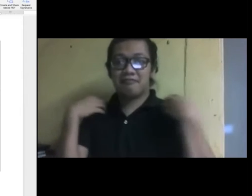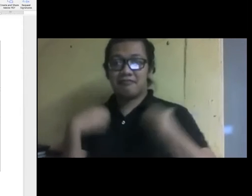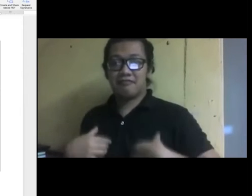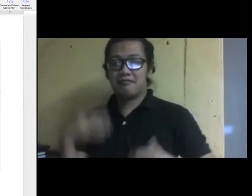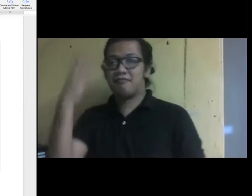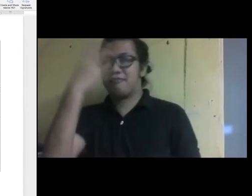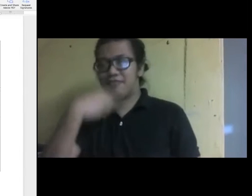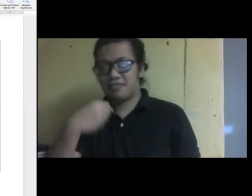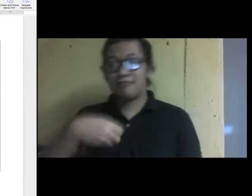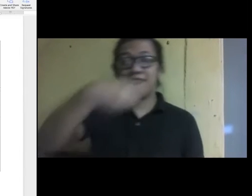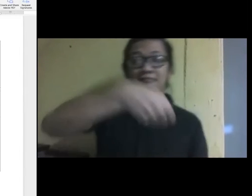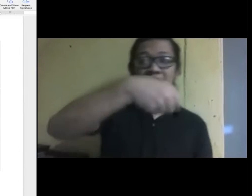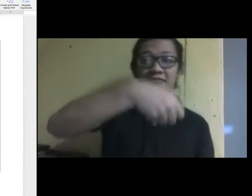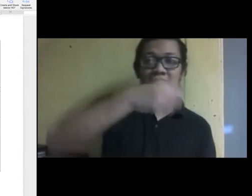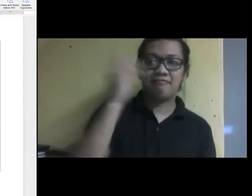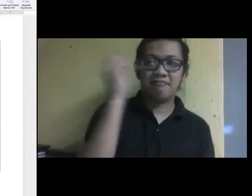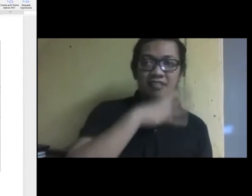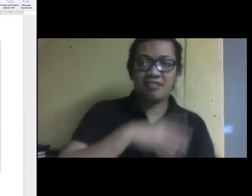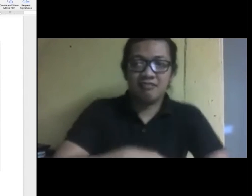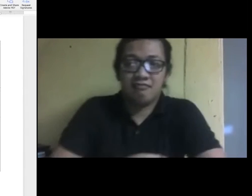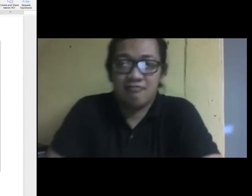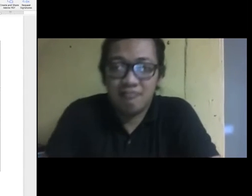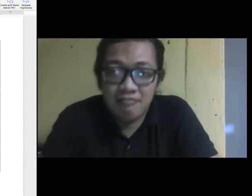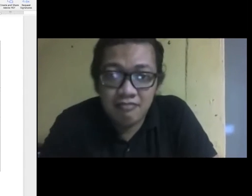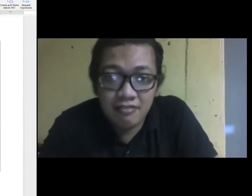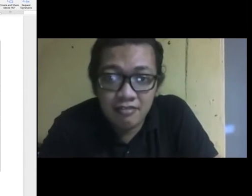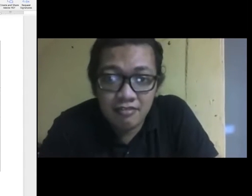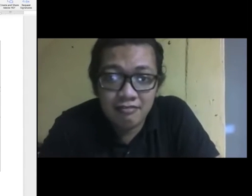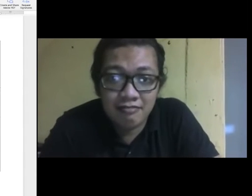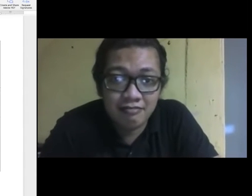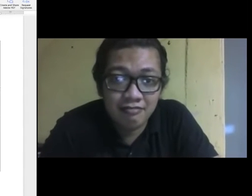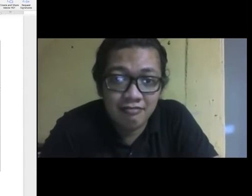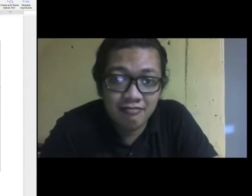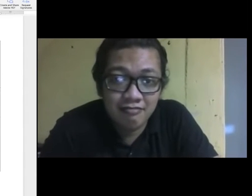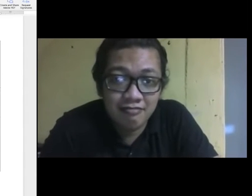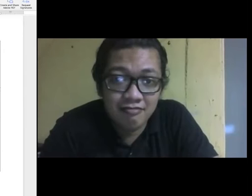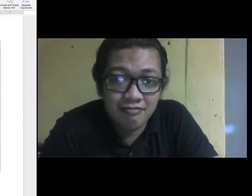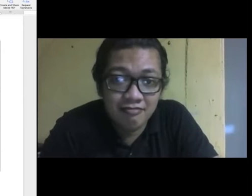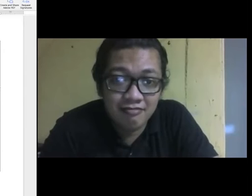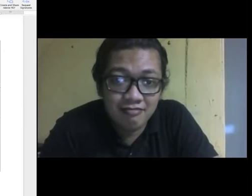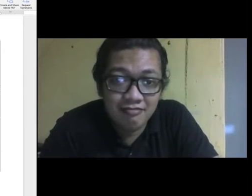School bags are ugly. Yeah. Different types of school bags. Okay.